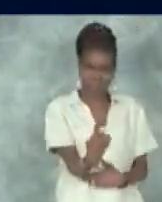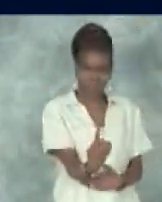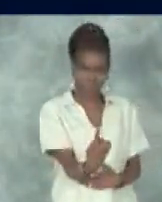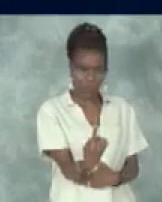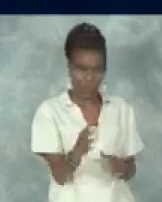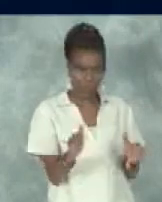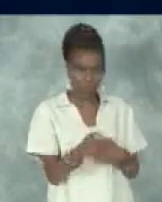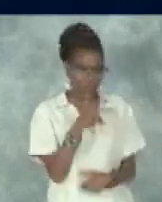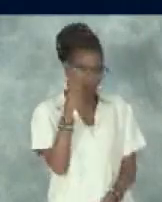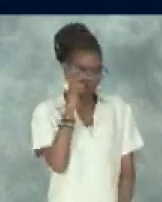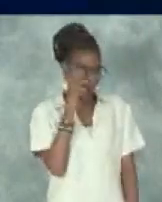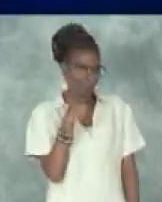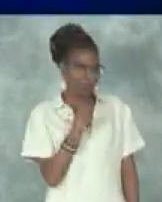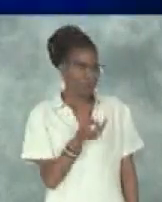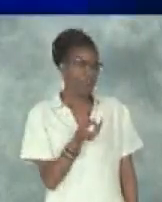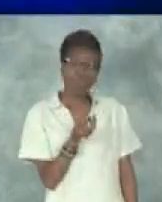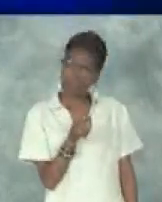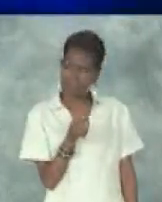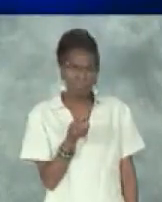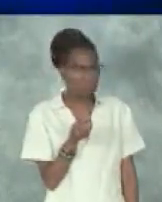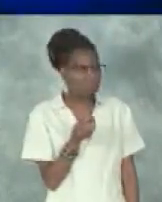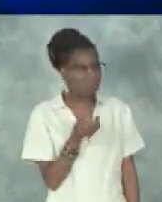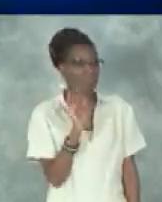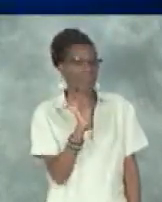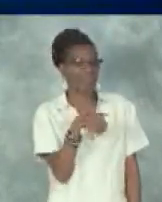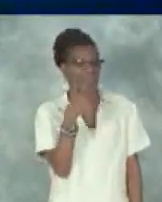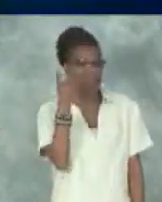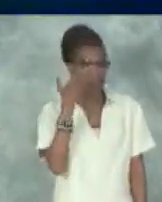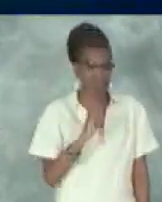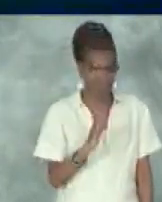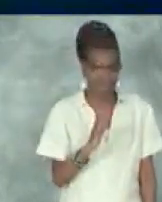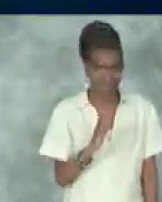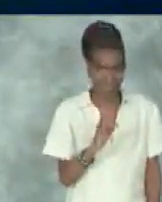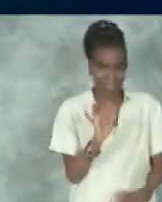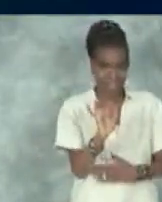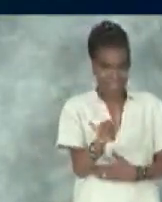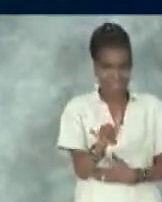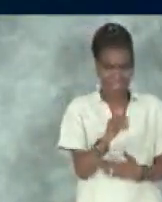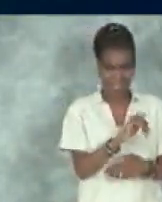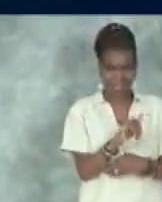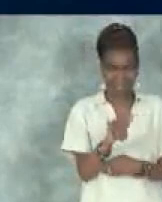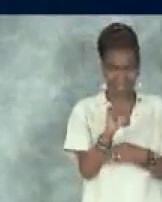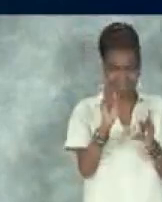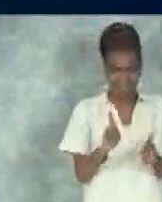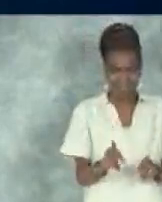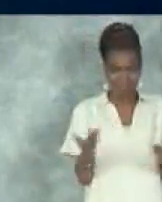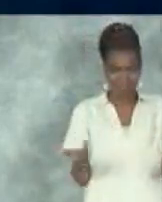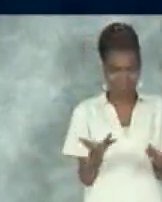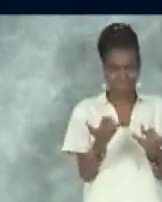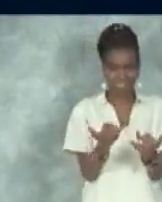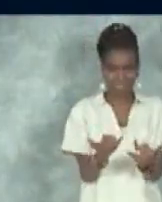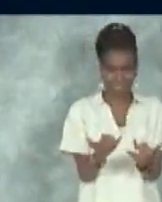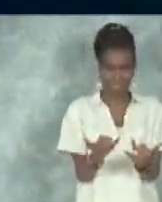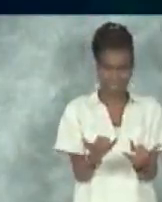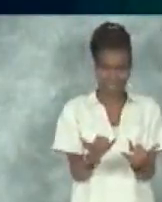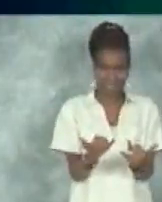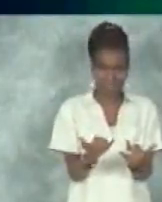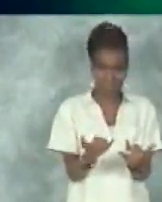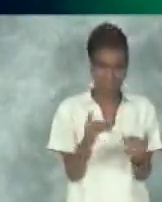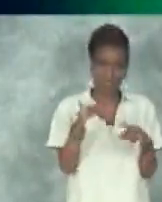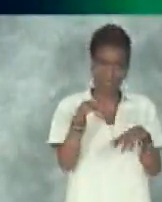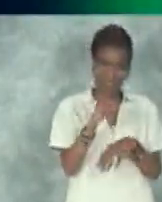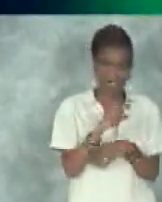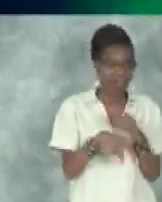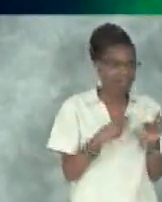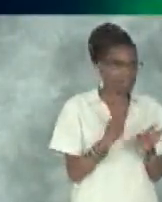voice. That same person is here right now. As bad as it looks in the street, as bad as